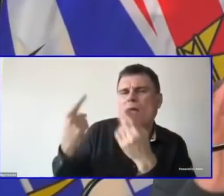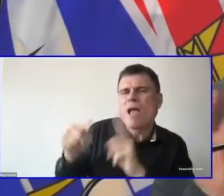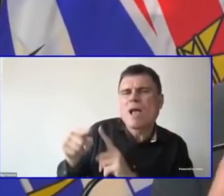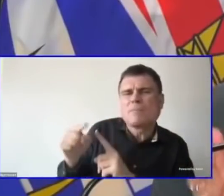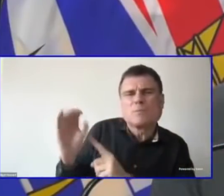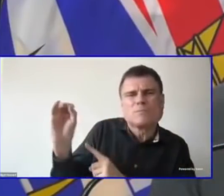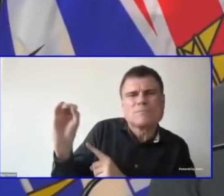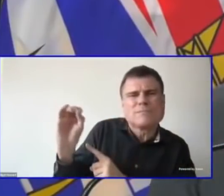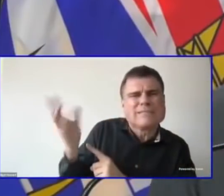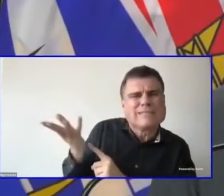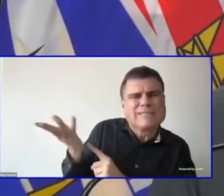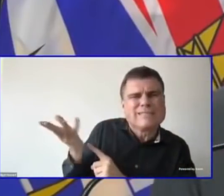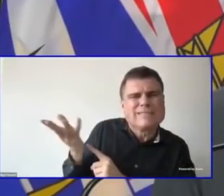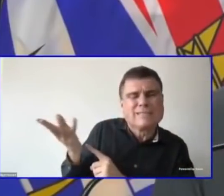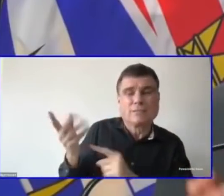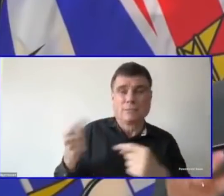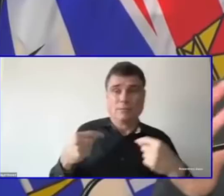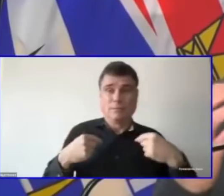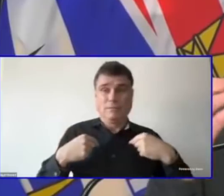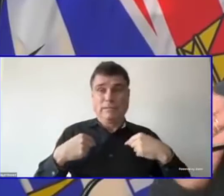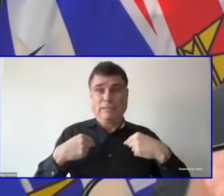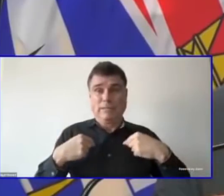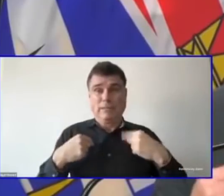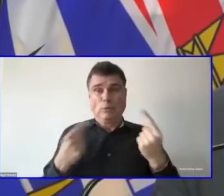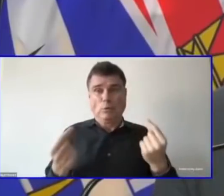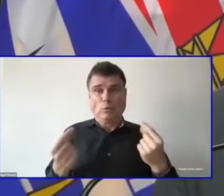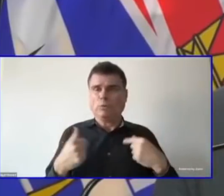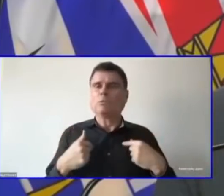we need to change our behaviors, and we can